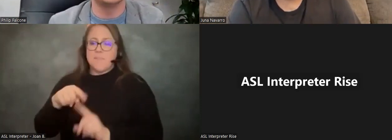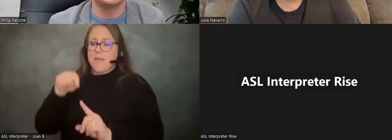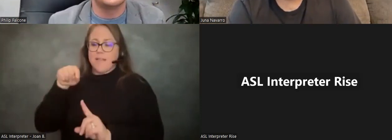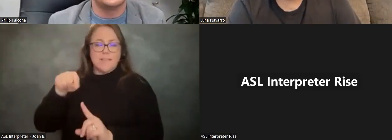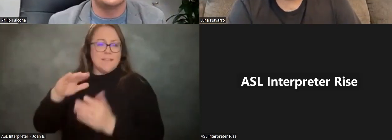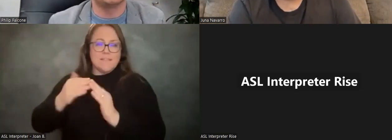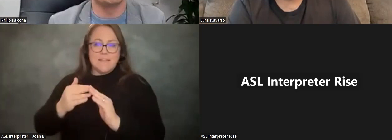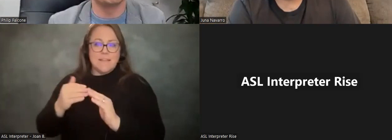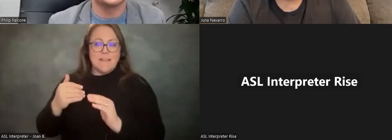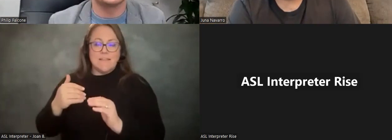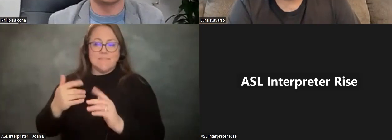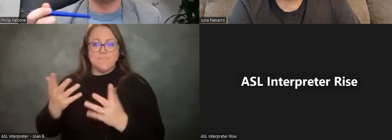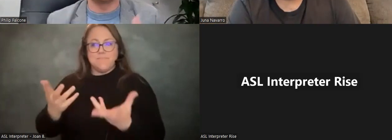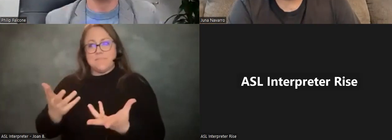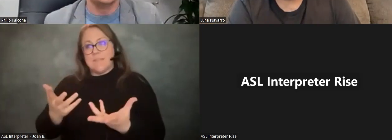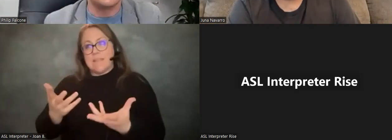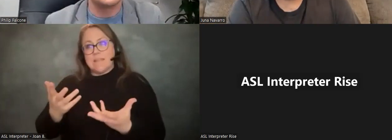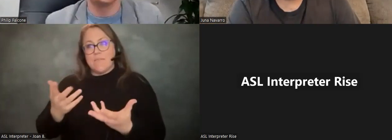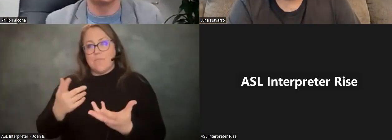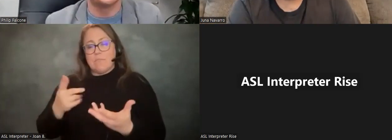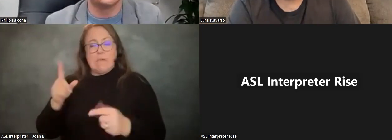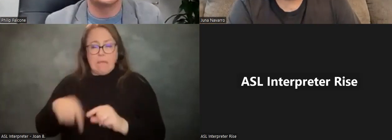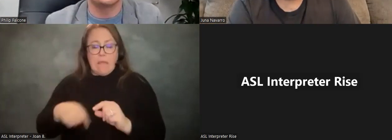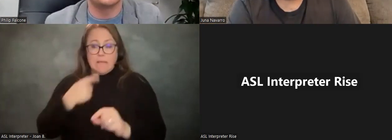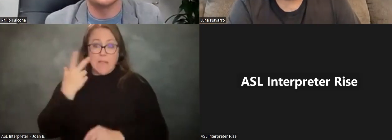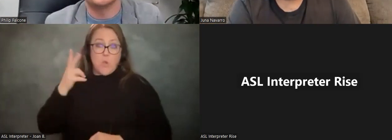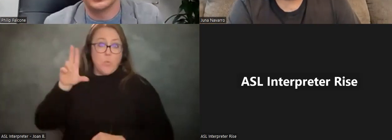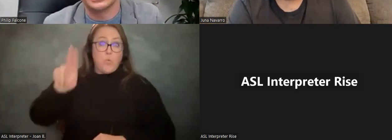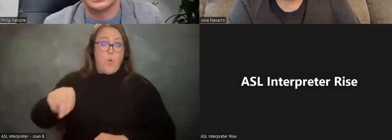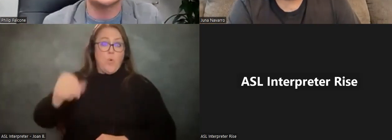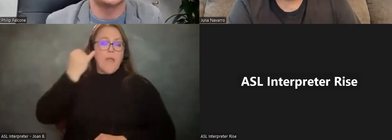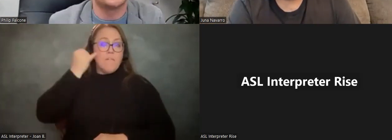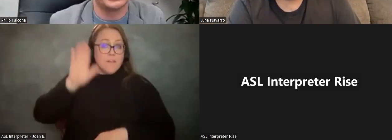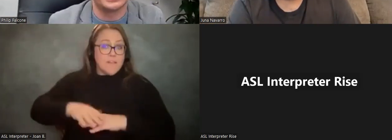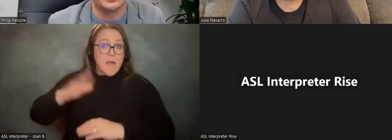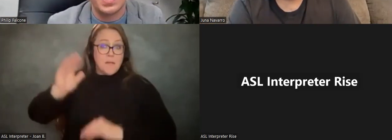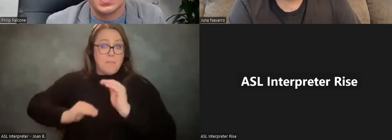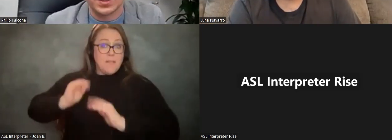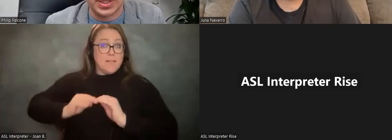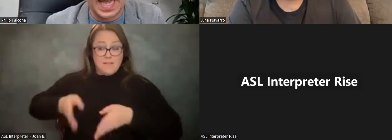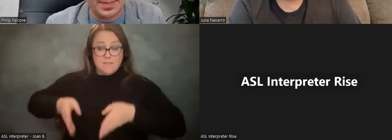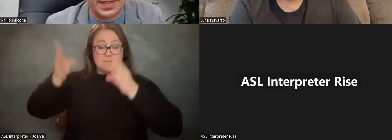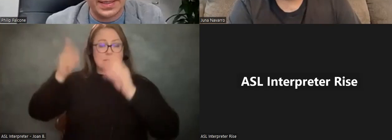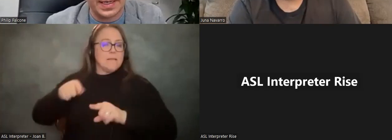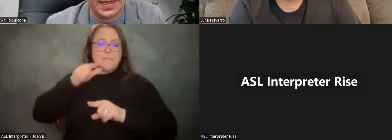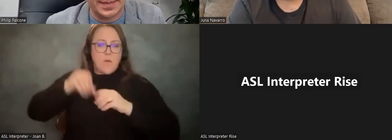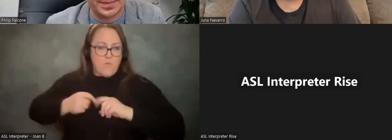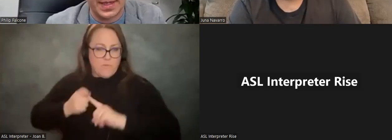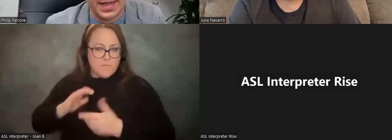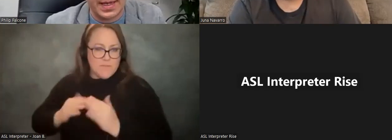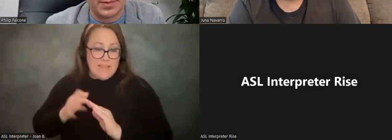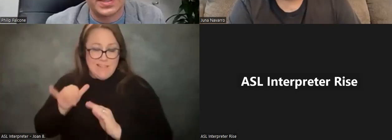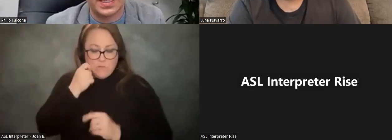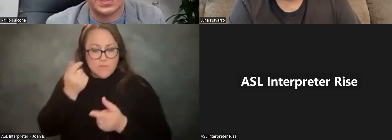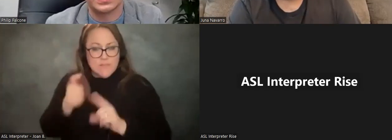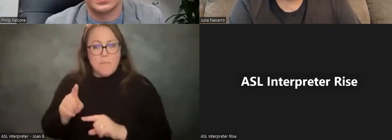to say no to a mural that's going up on a building that's not owned by the city. This just happened.